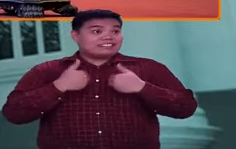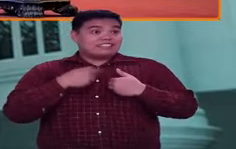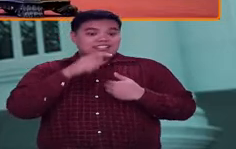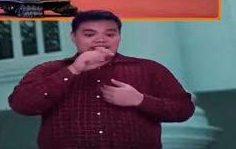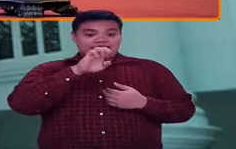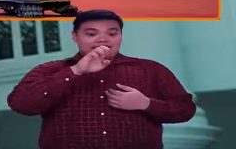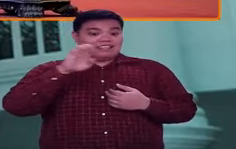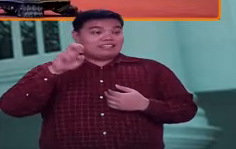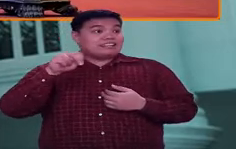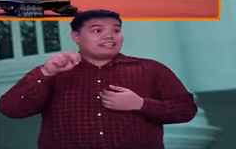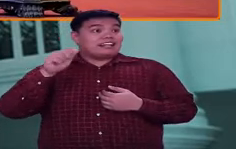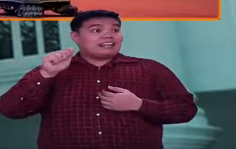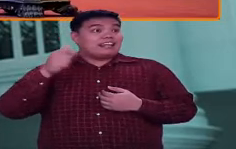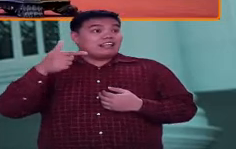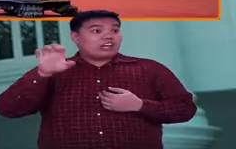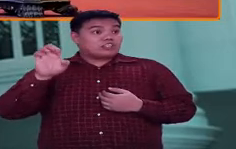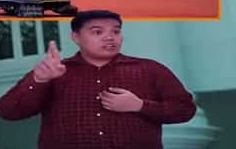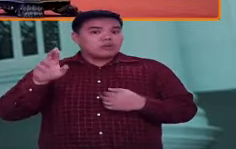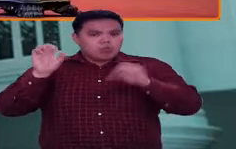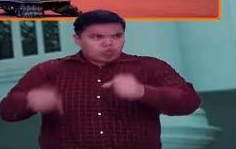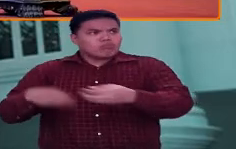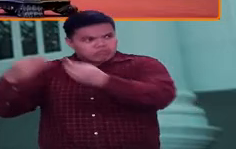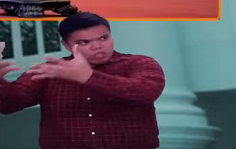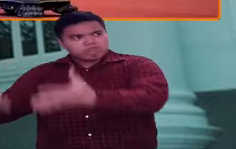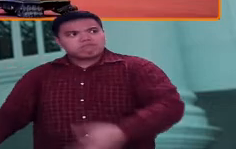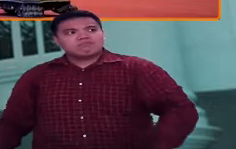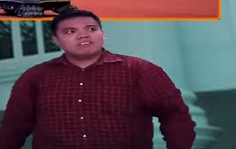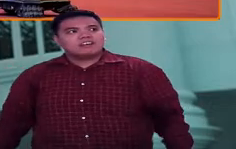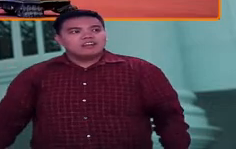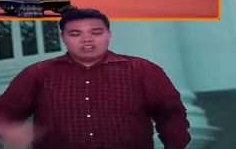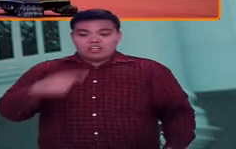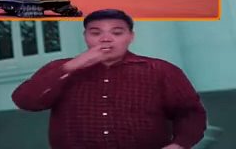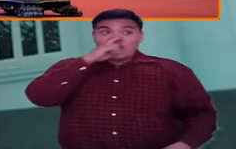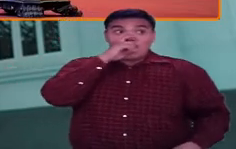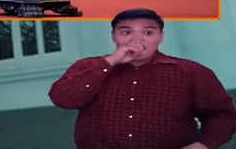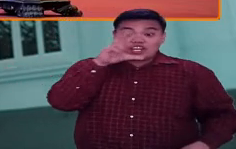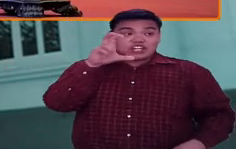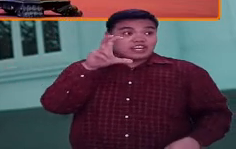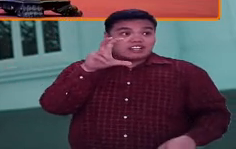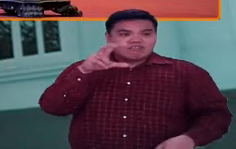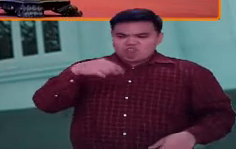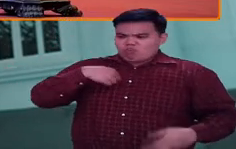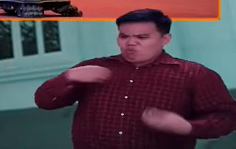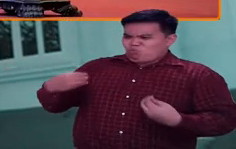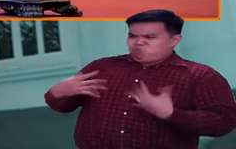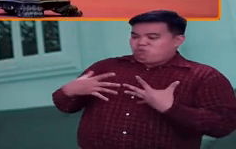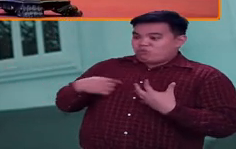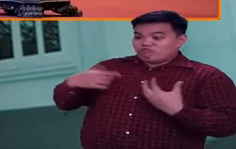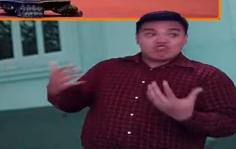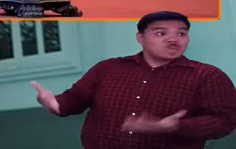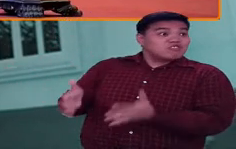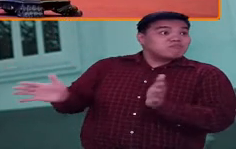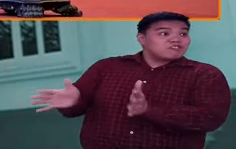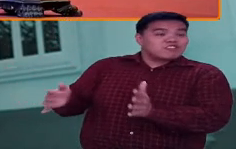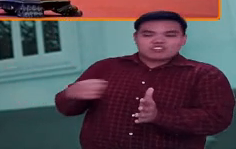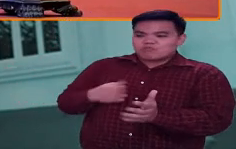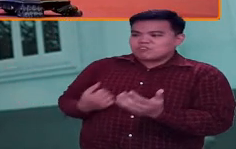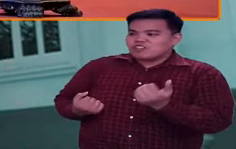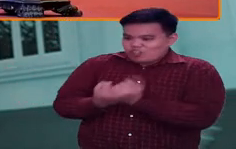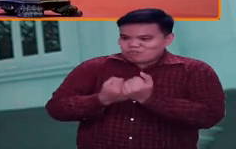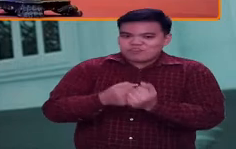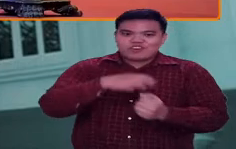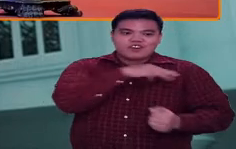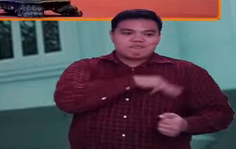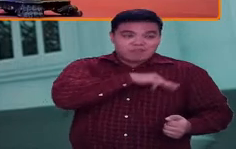they can give to missions. Amen. A 13-year-old girl was challenged to give to missions. And so she said, what am I going